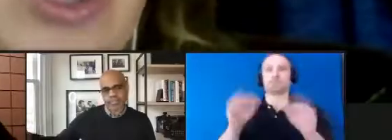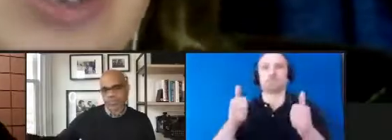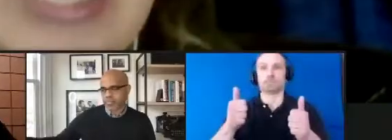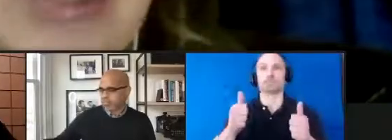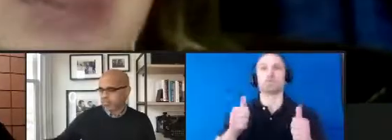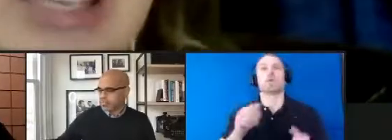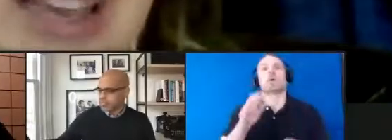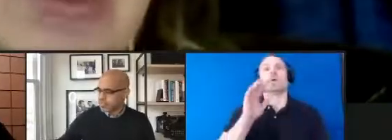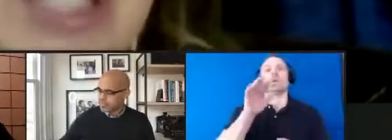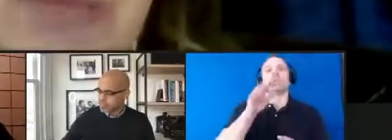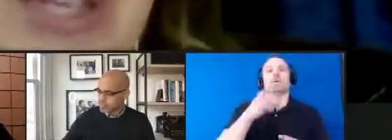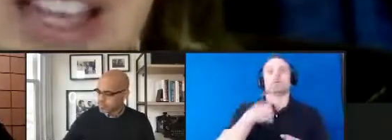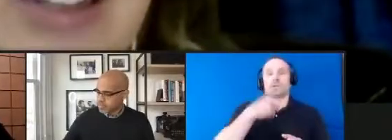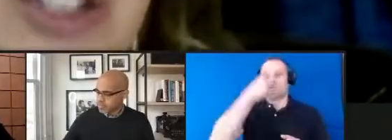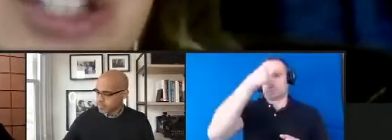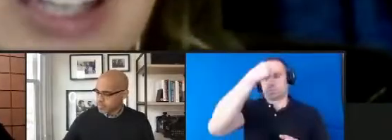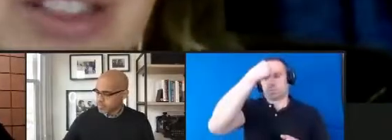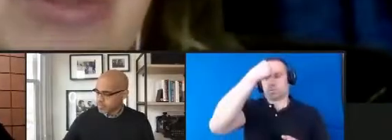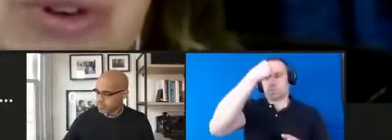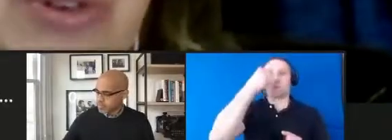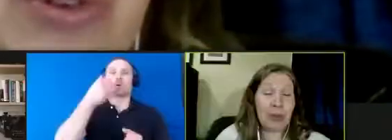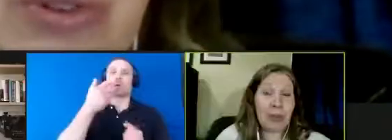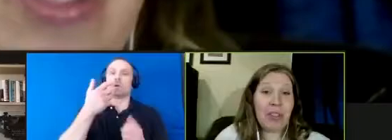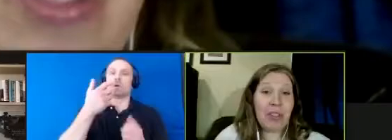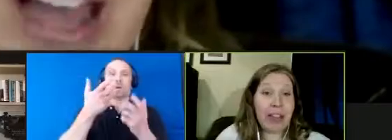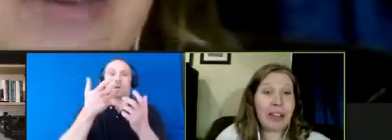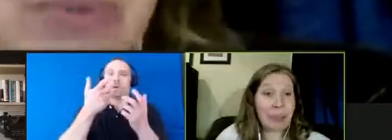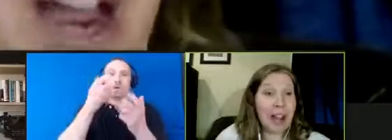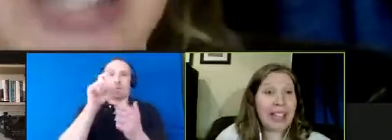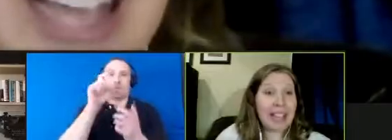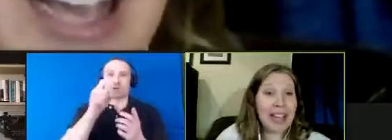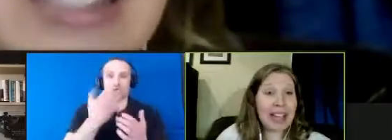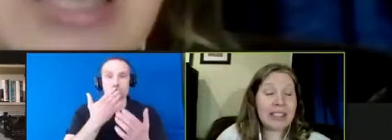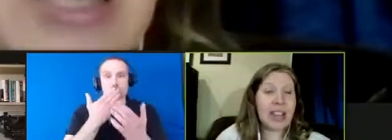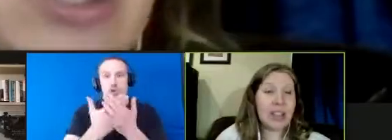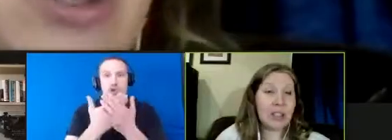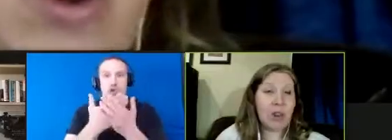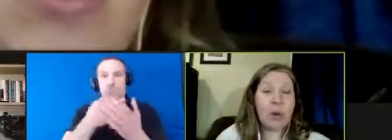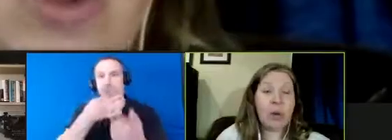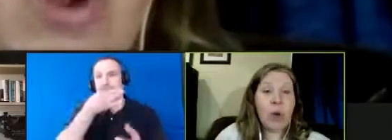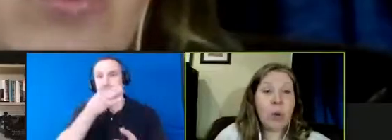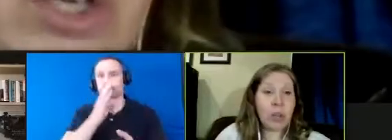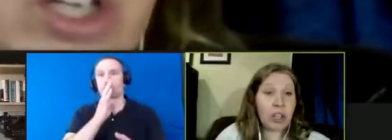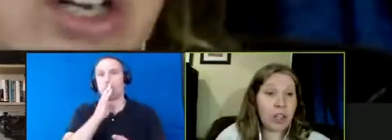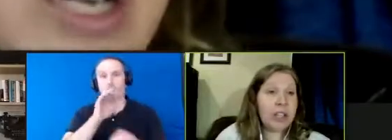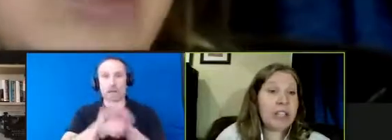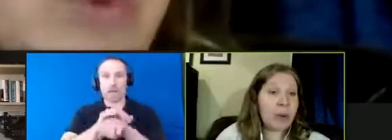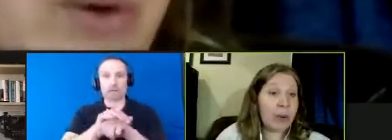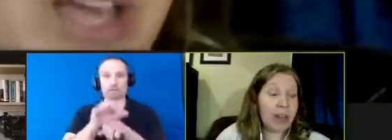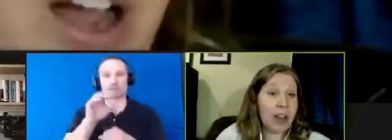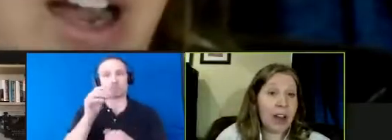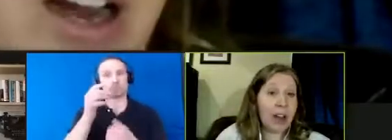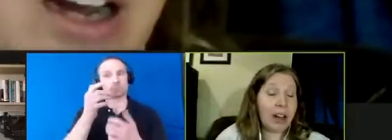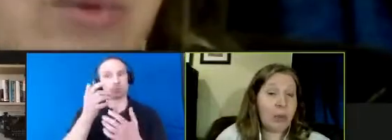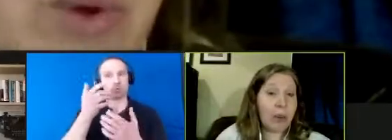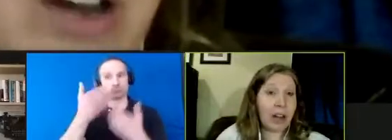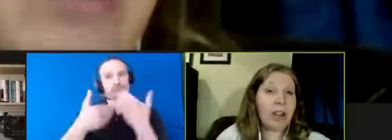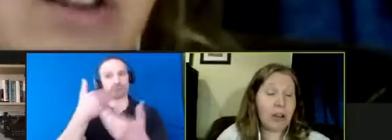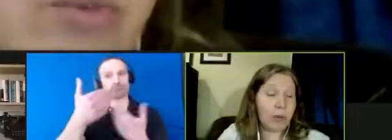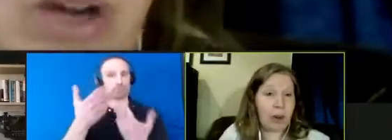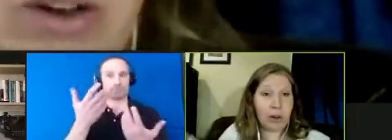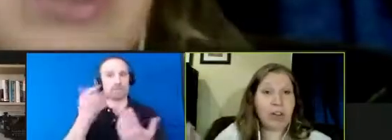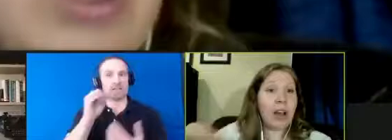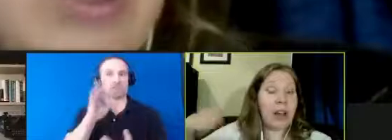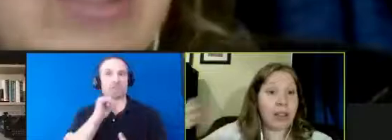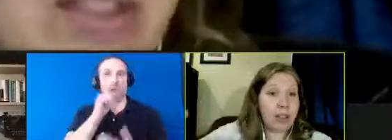you know, you need to be able to speak English to get through that process. And so we're curious where we are,